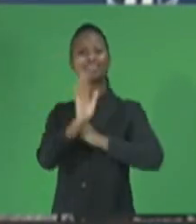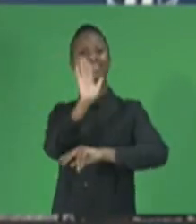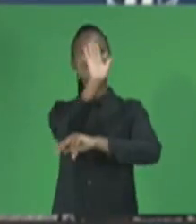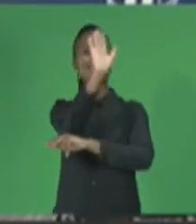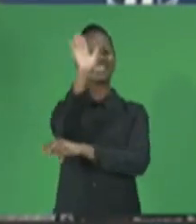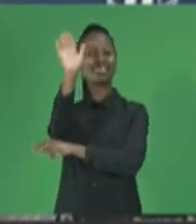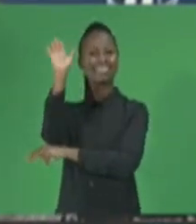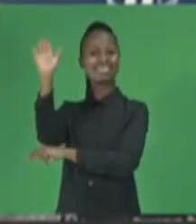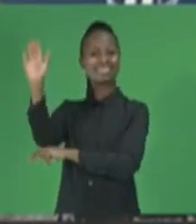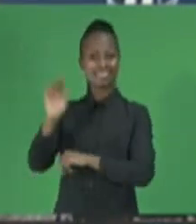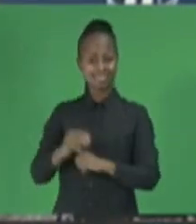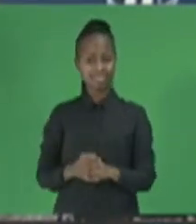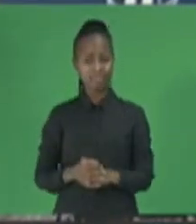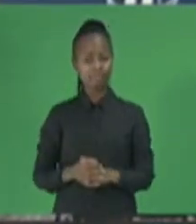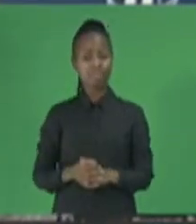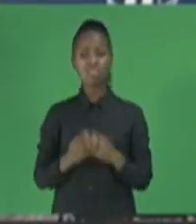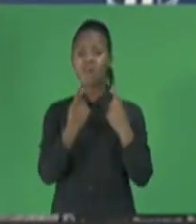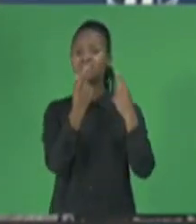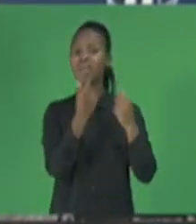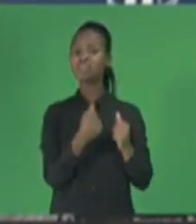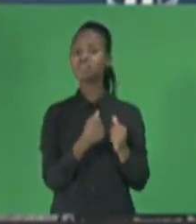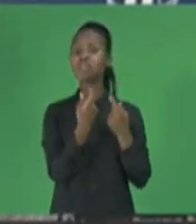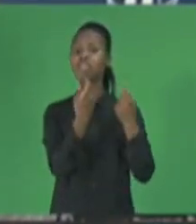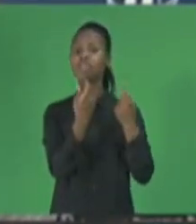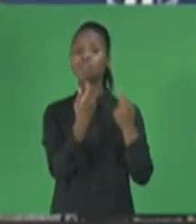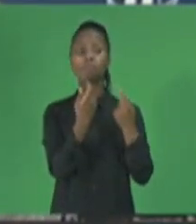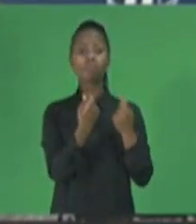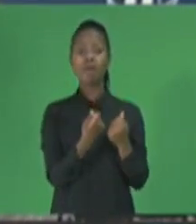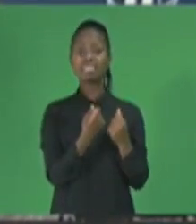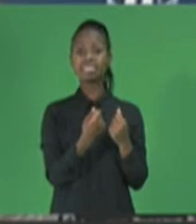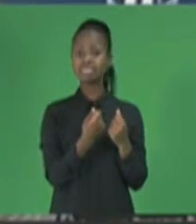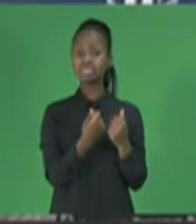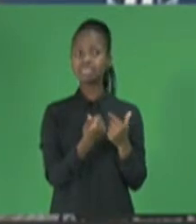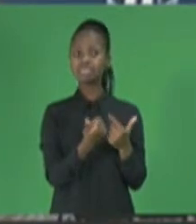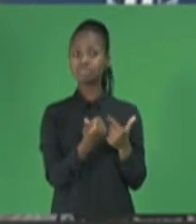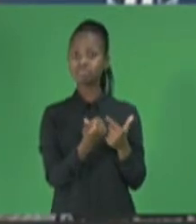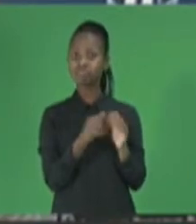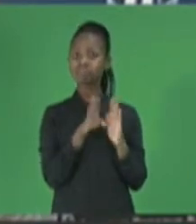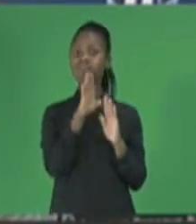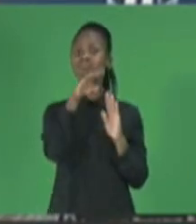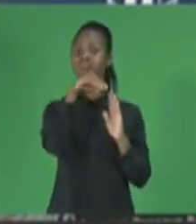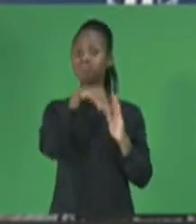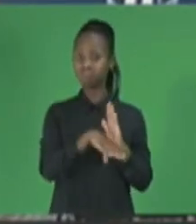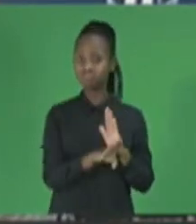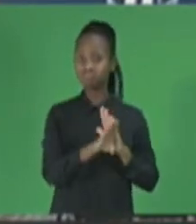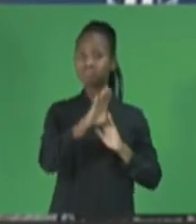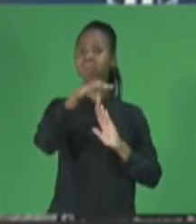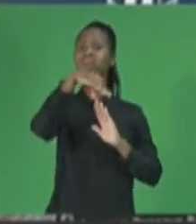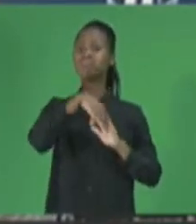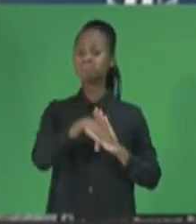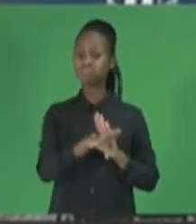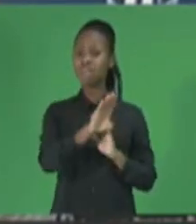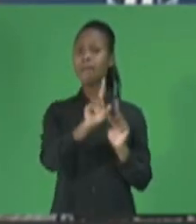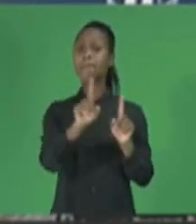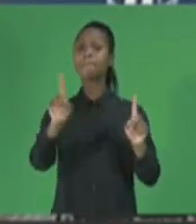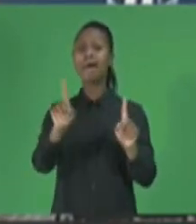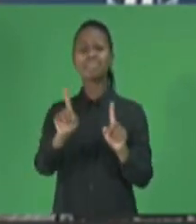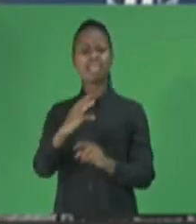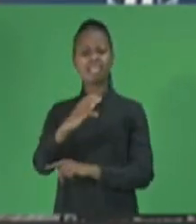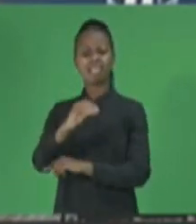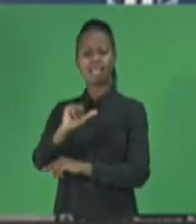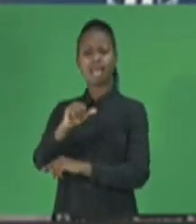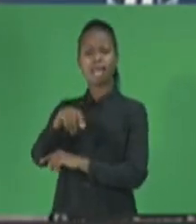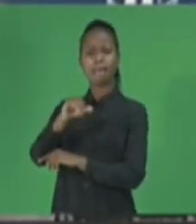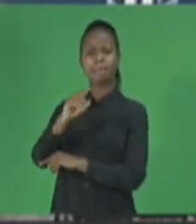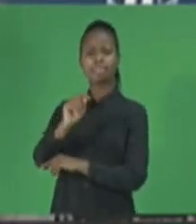reprice, there might be capital outflows, there will be movements of capital, there might be capital outflows as the policy